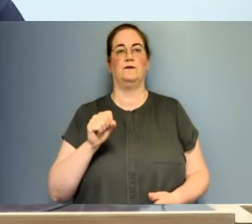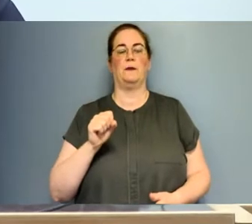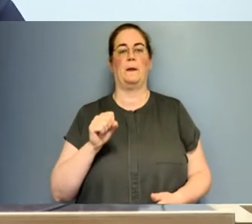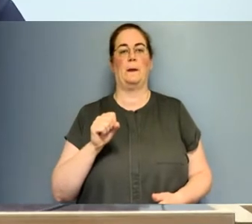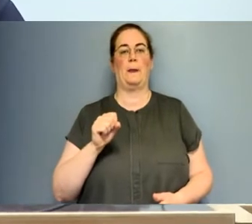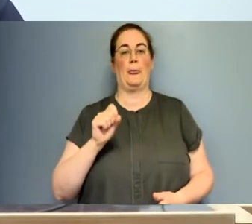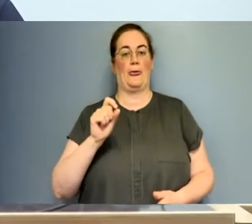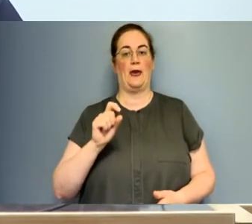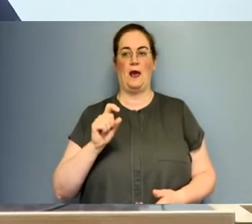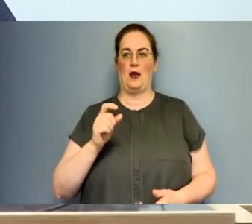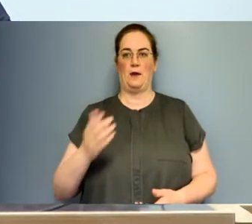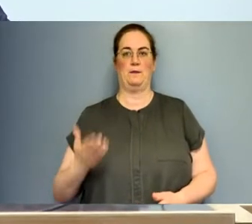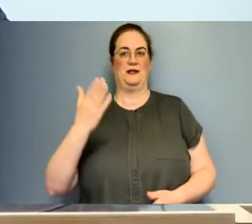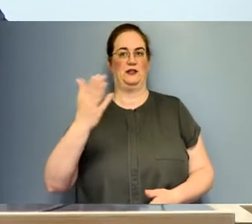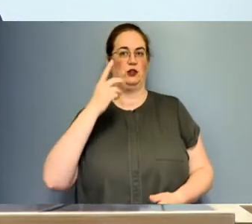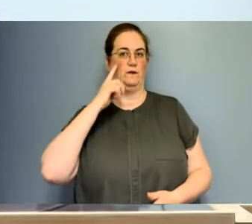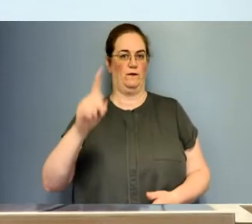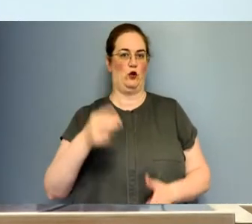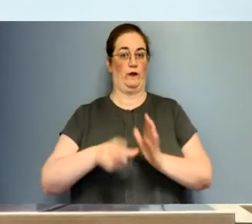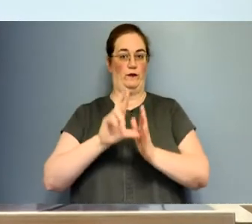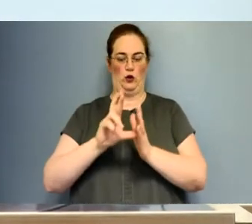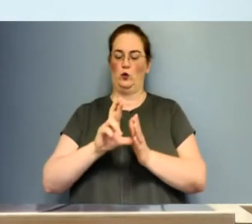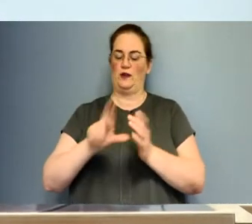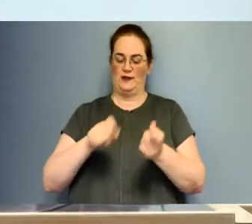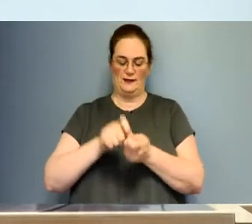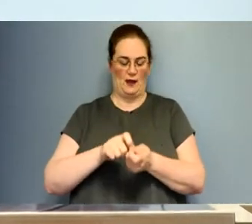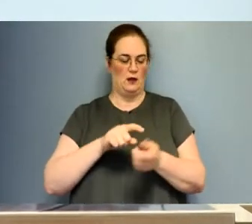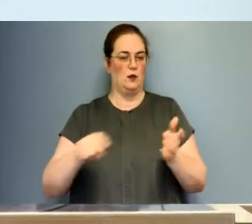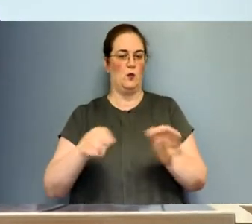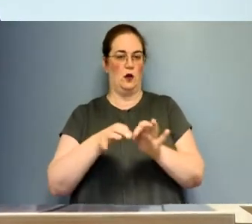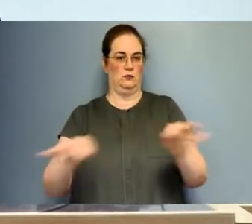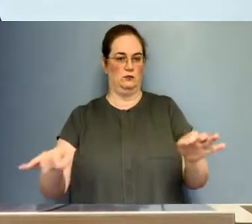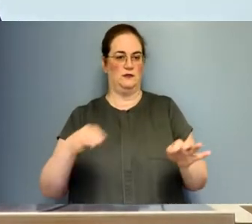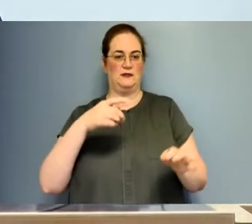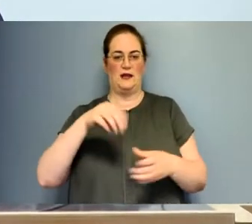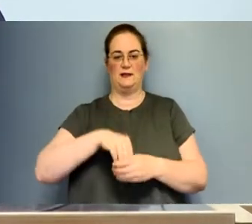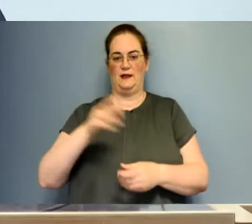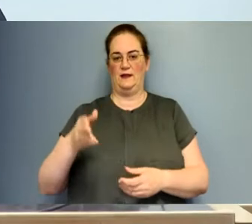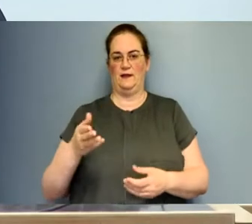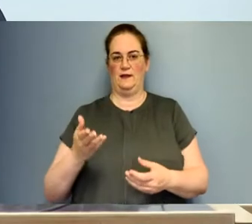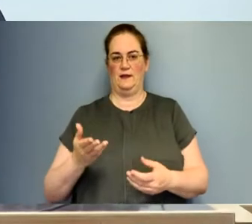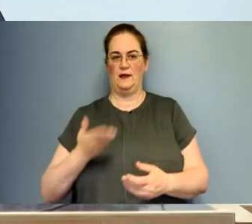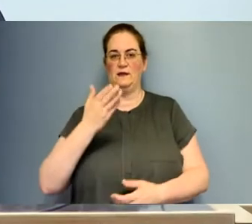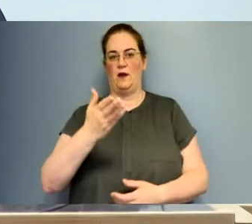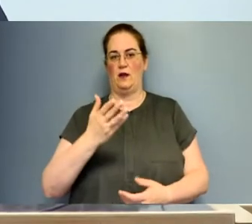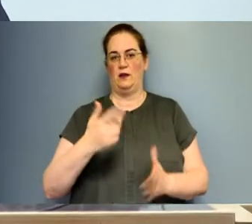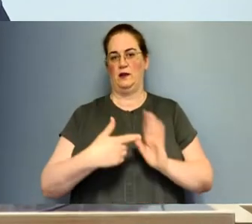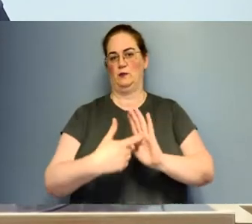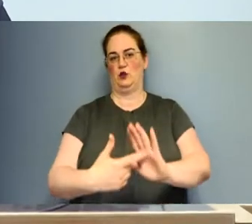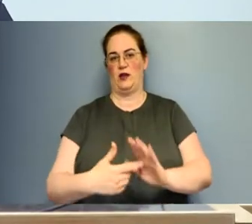a petition for review, which is exactly what it says in these filings, is presented.